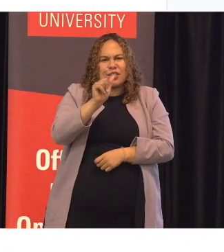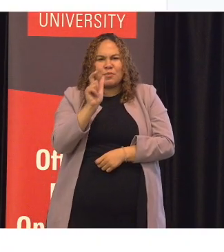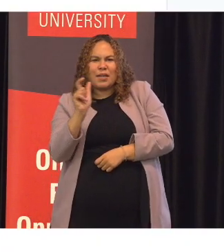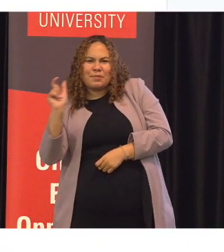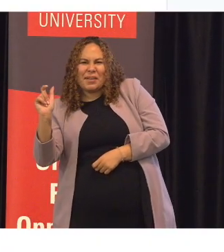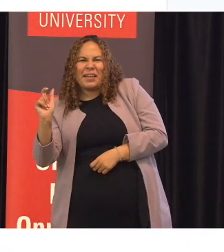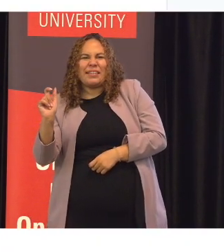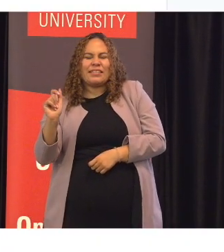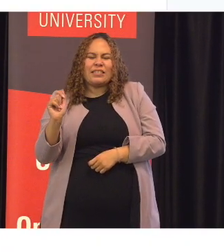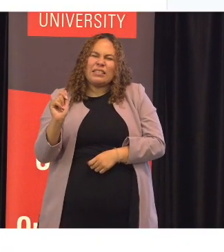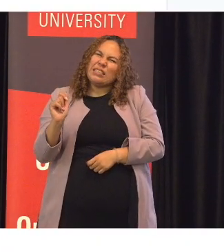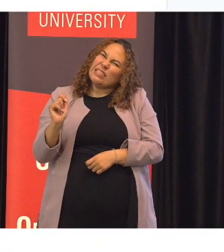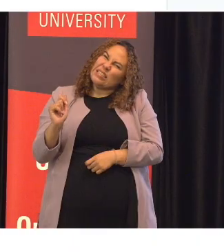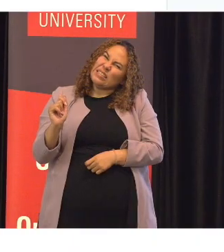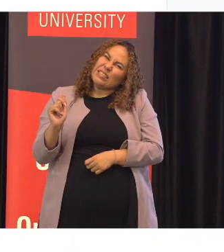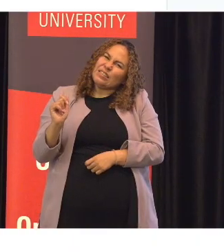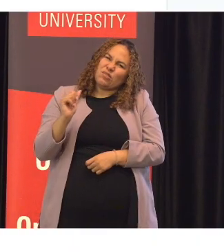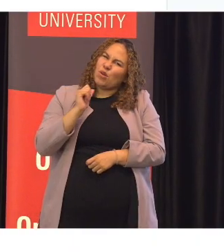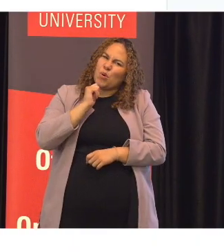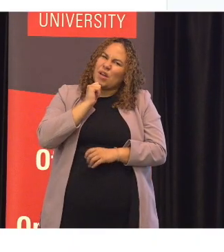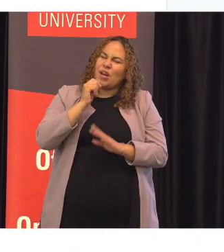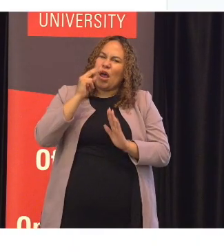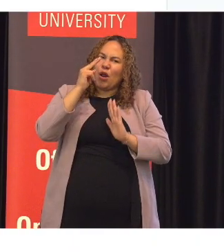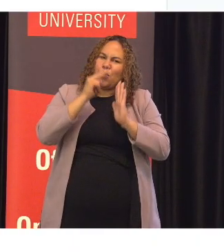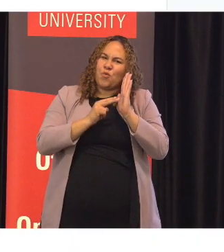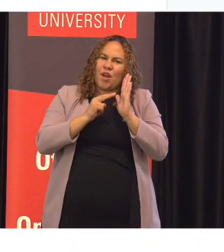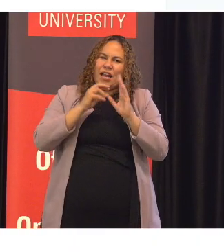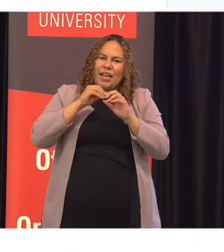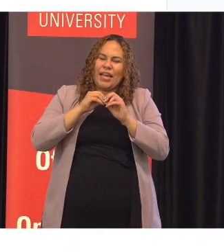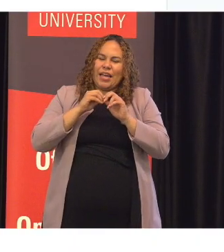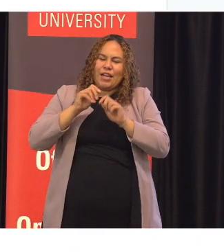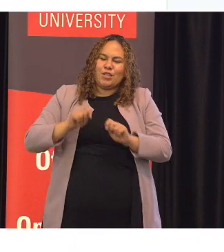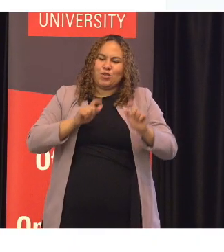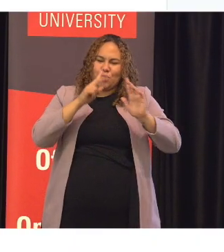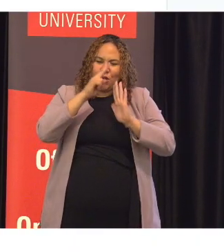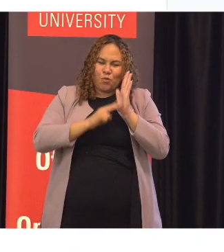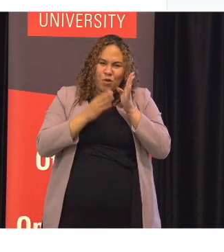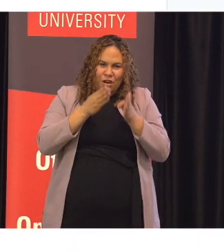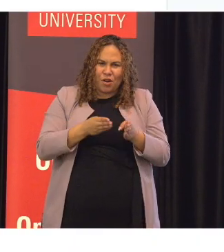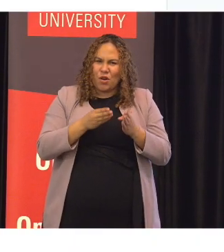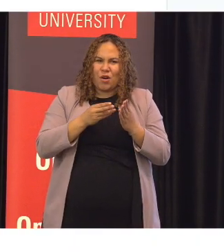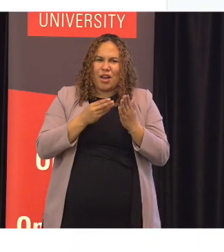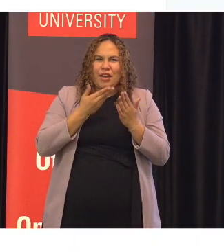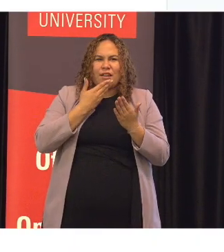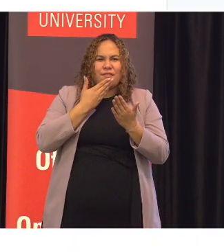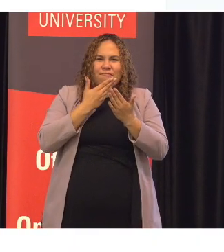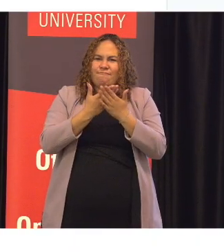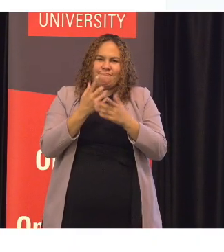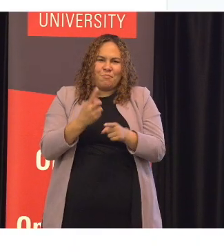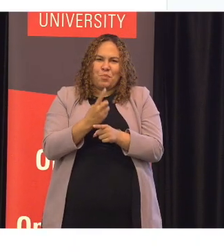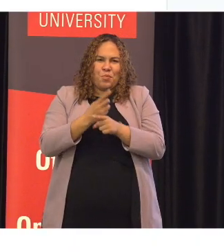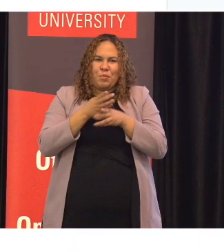Yeah, those are not read to a screen reader in an appropriate way.